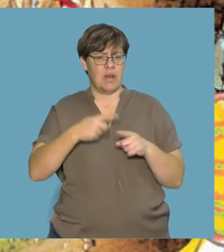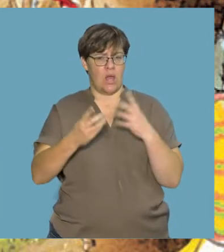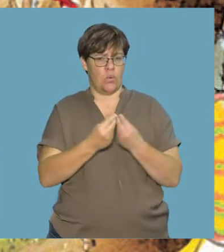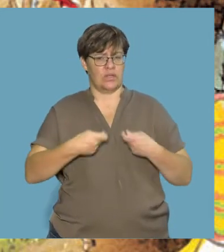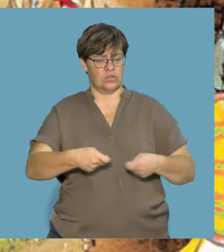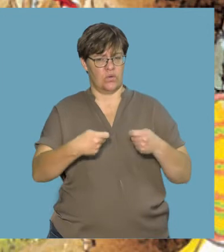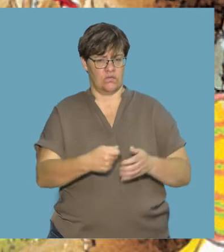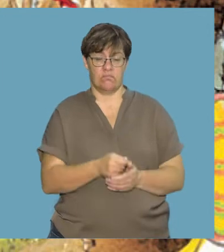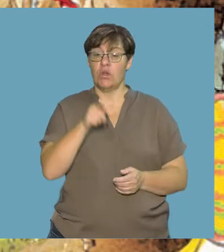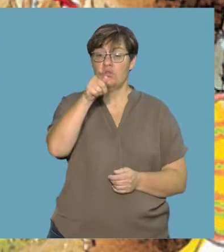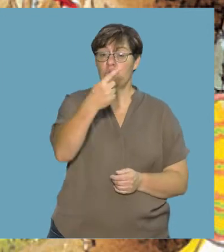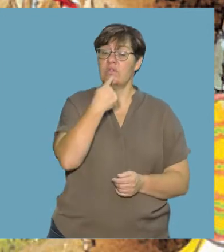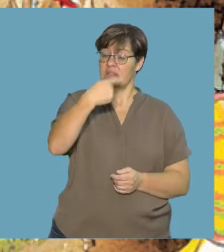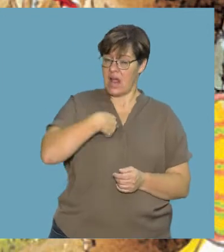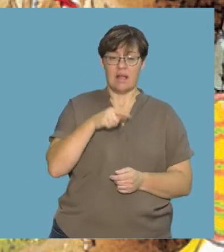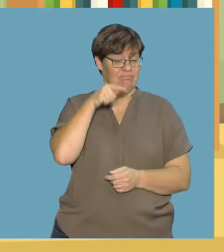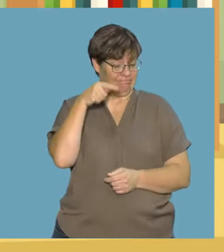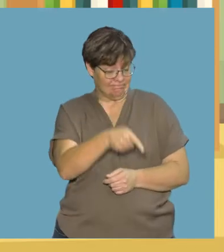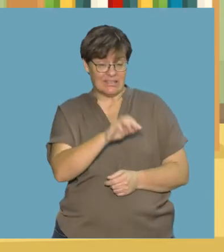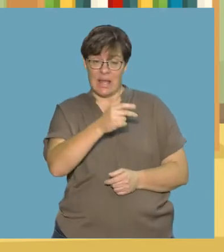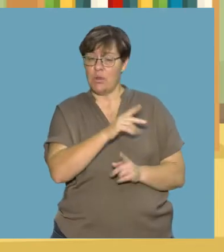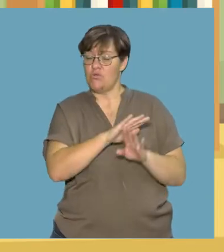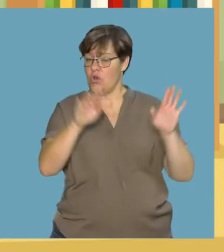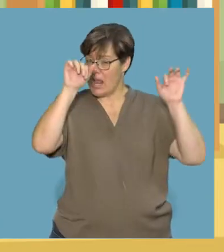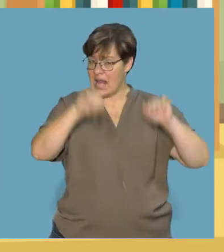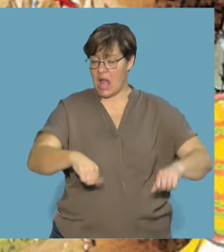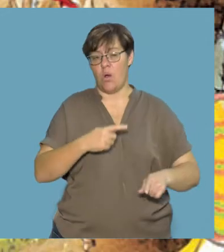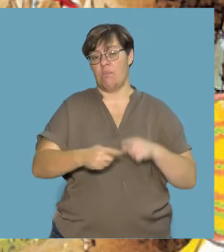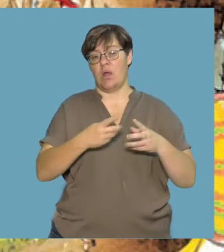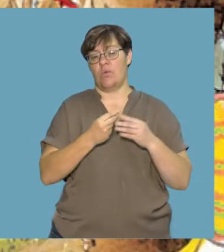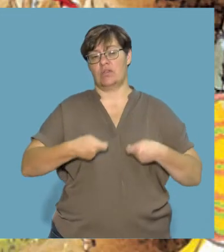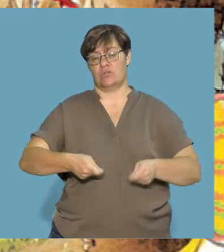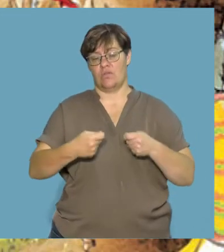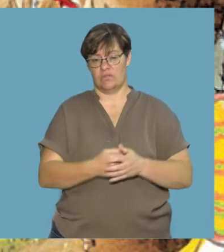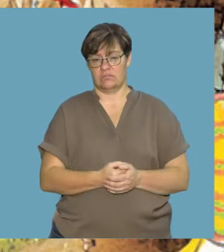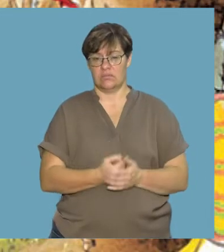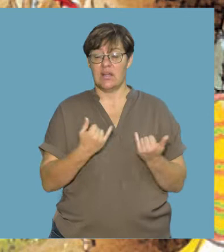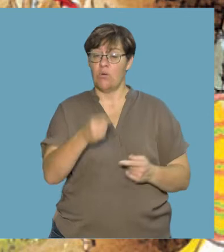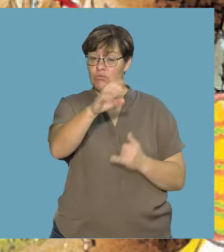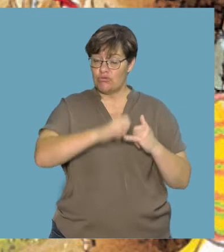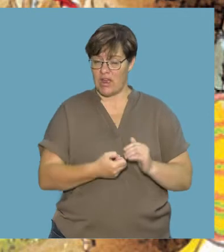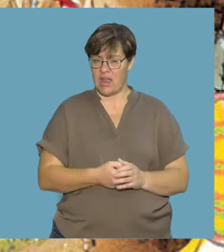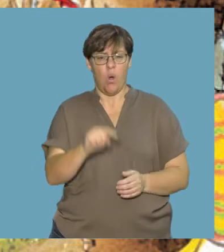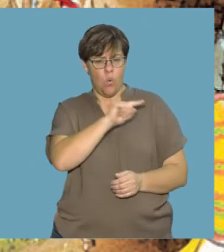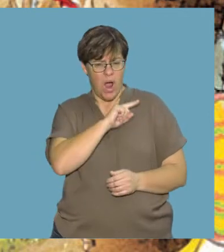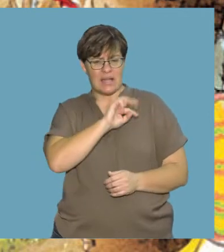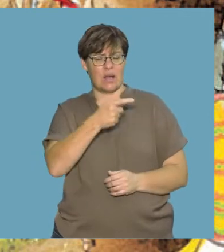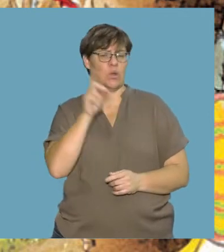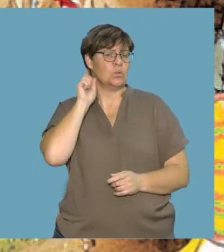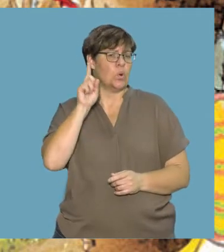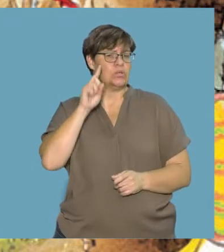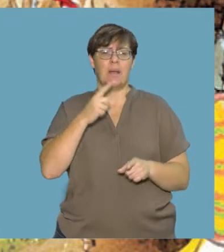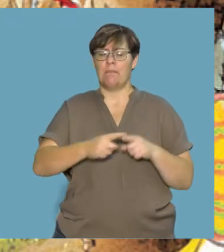was not allowed to play with the stove. Now you try. Why was Tammy naughty to play with the stove?